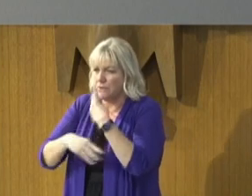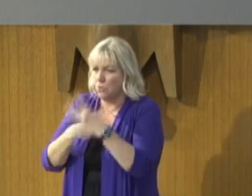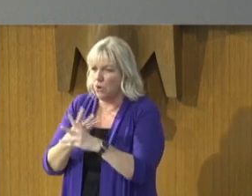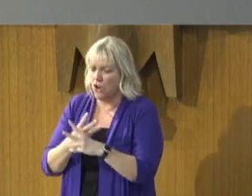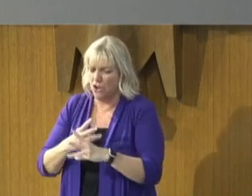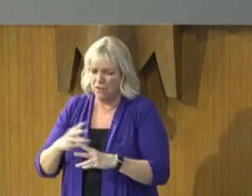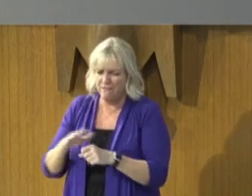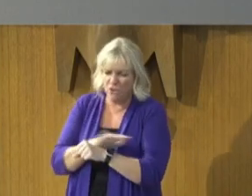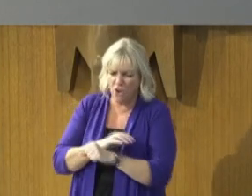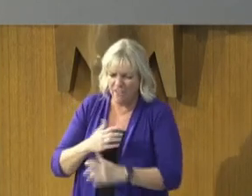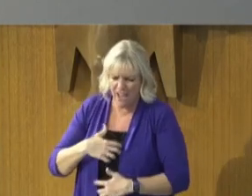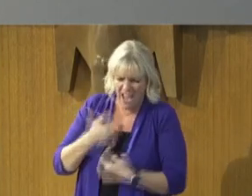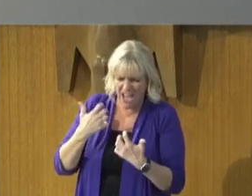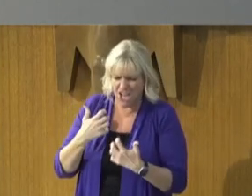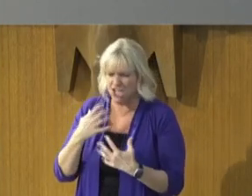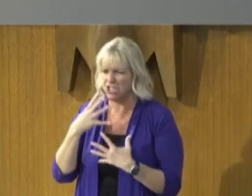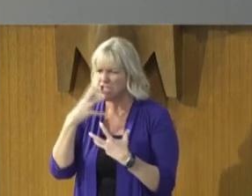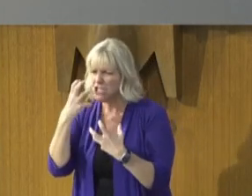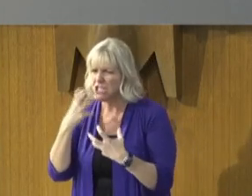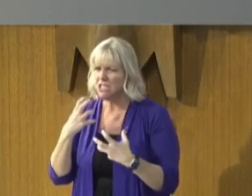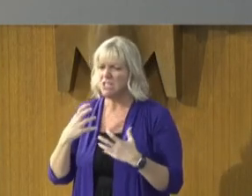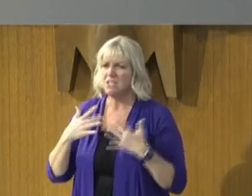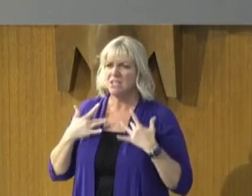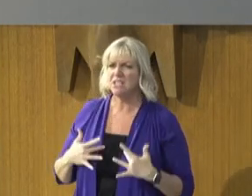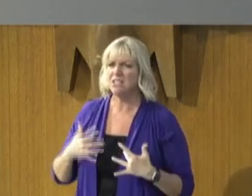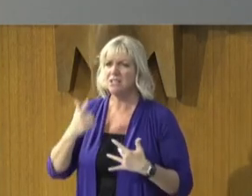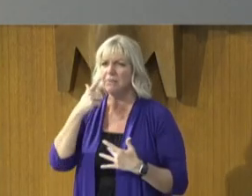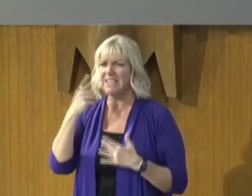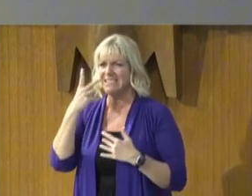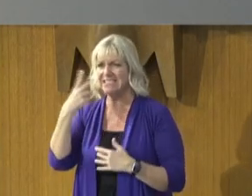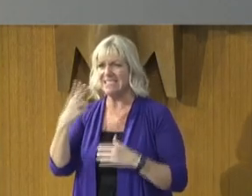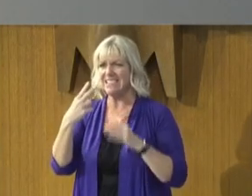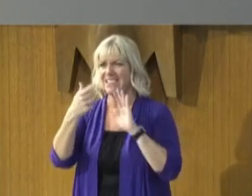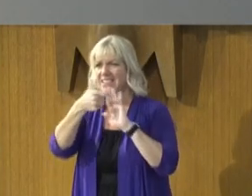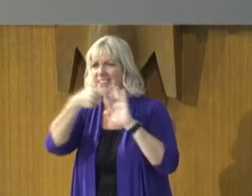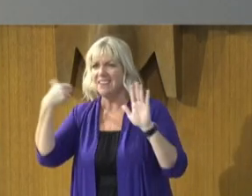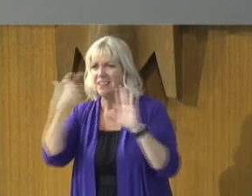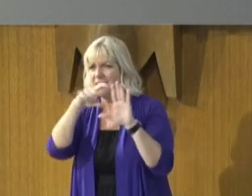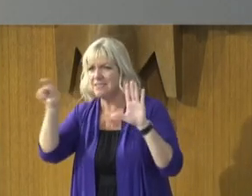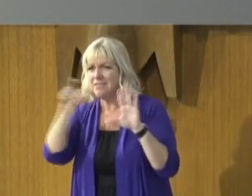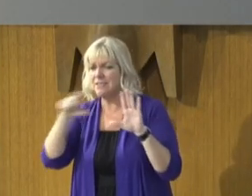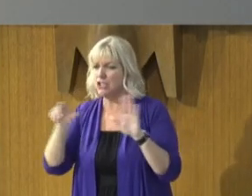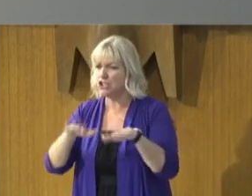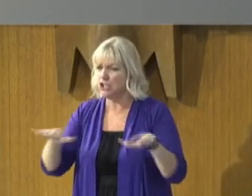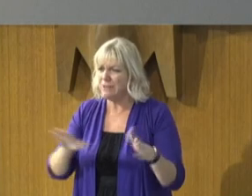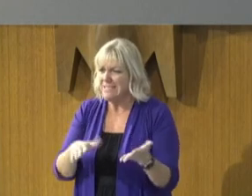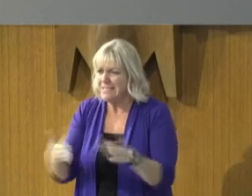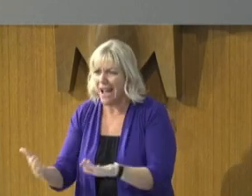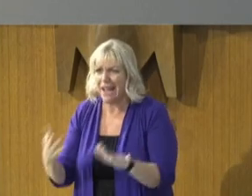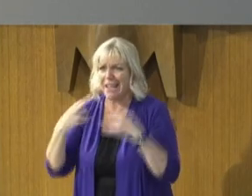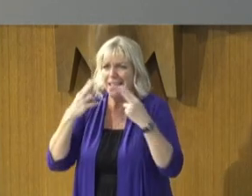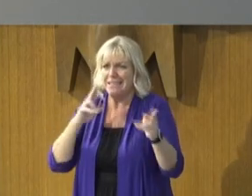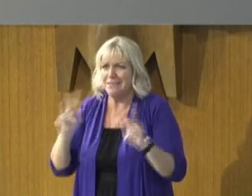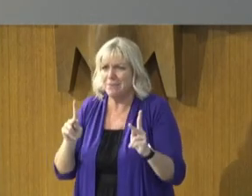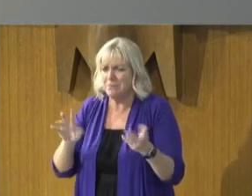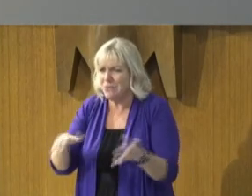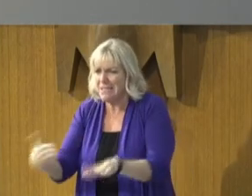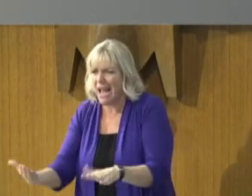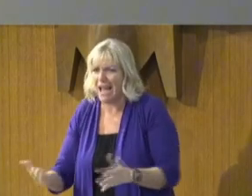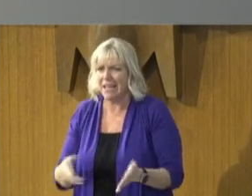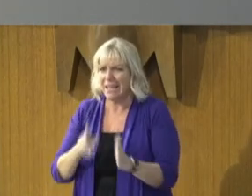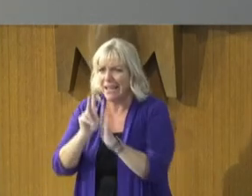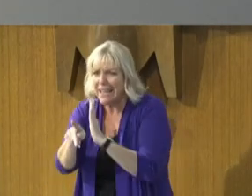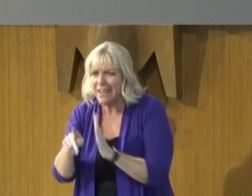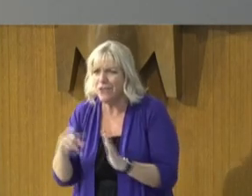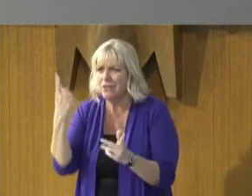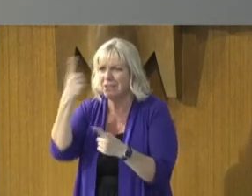and outrage and despair at the headlines of children dying and innocent bystanders being killed or